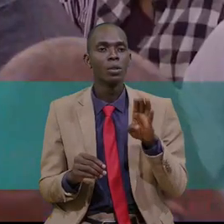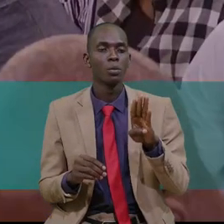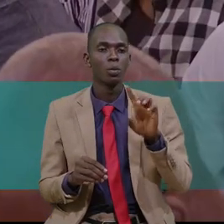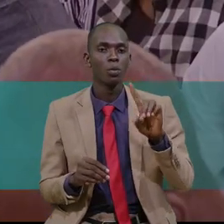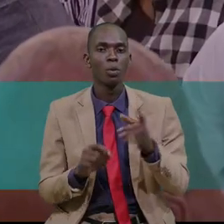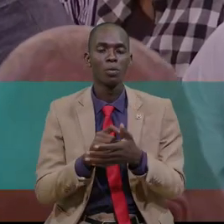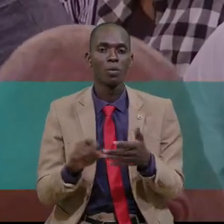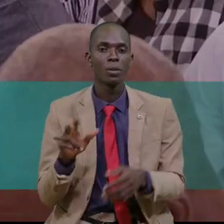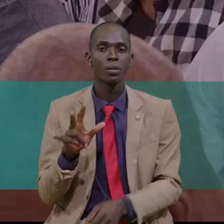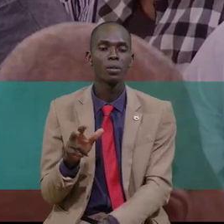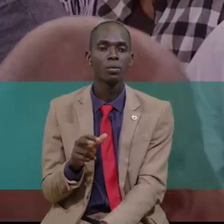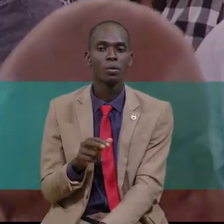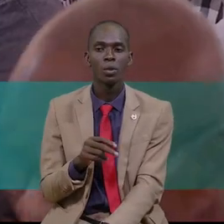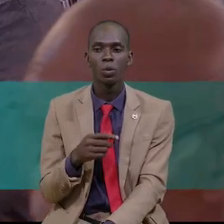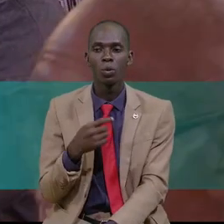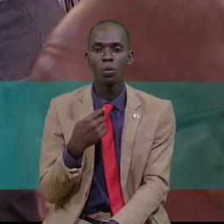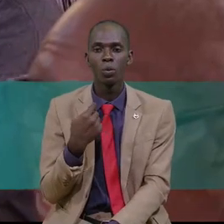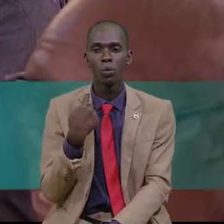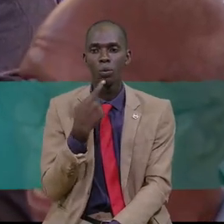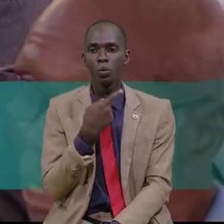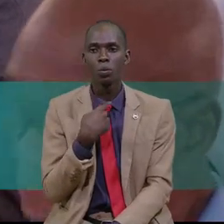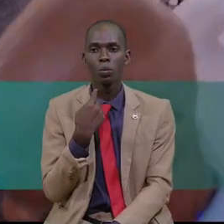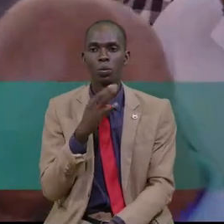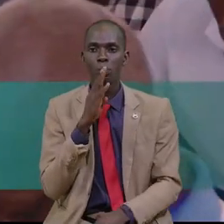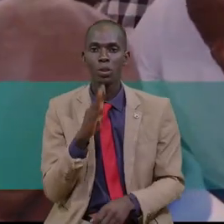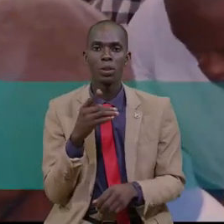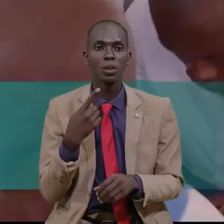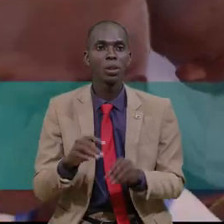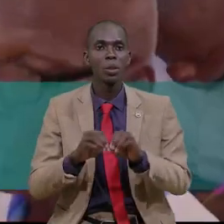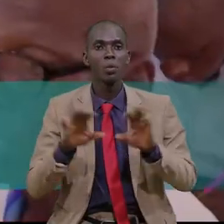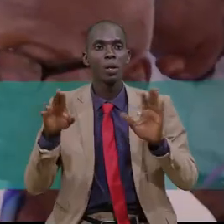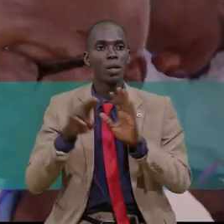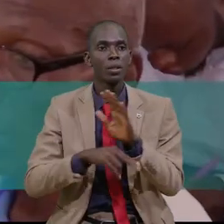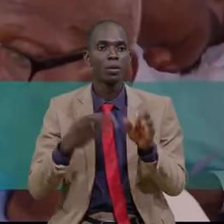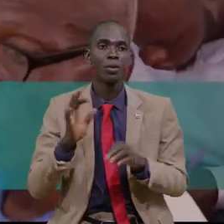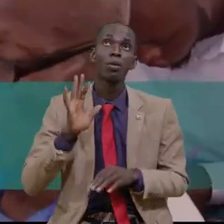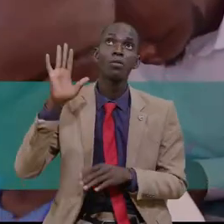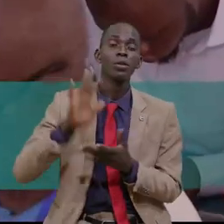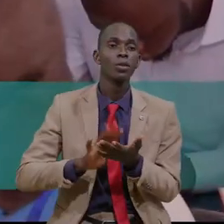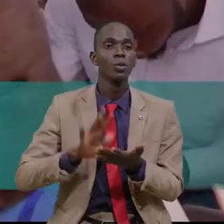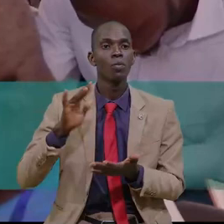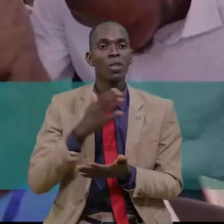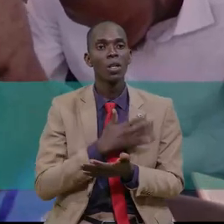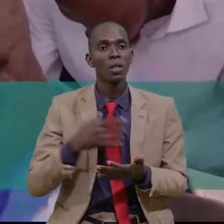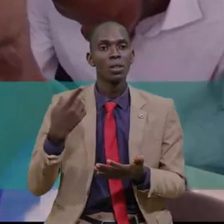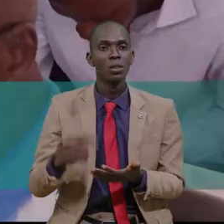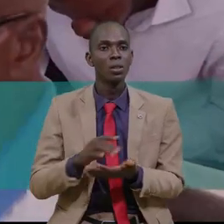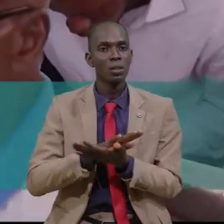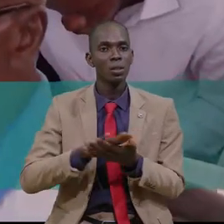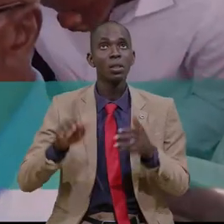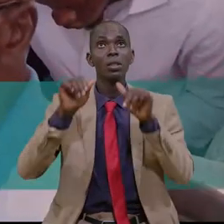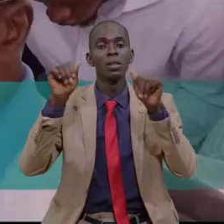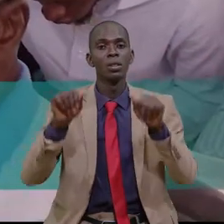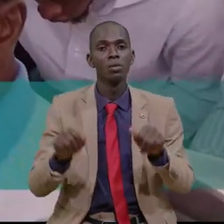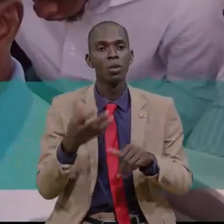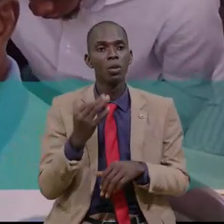the brightness of his glory, yes, and the express image of his person,